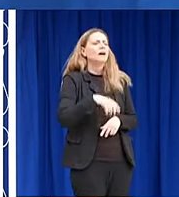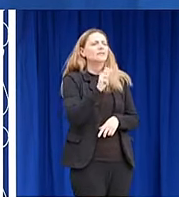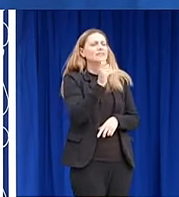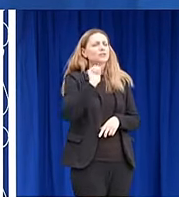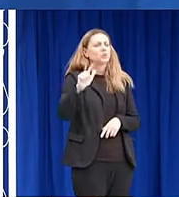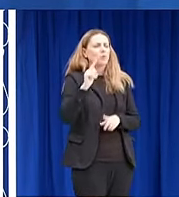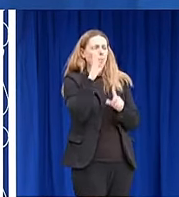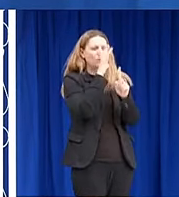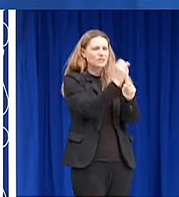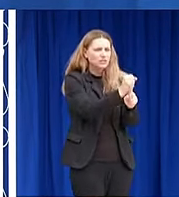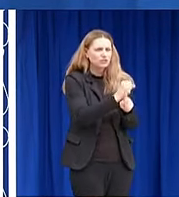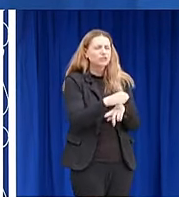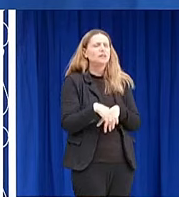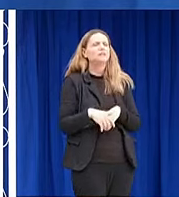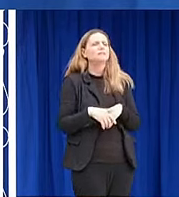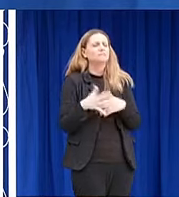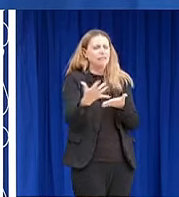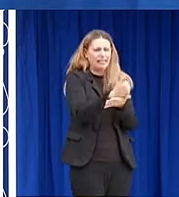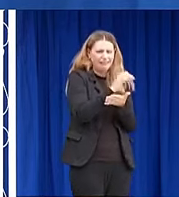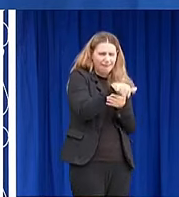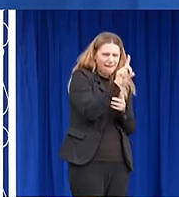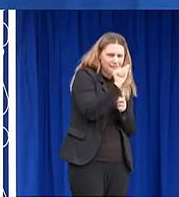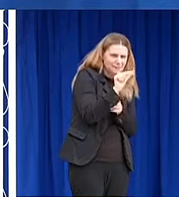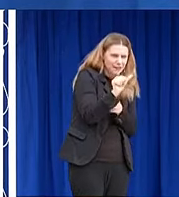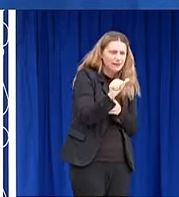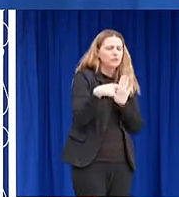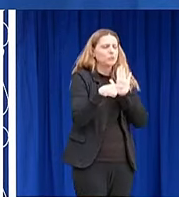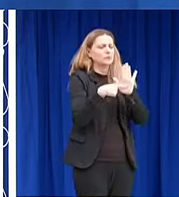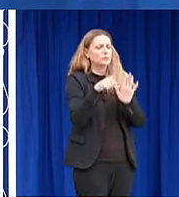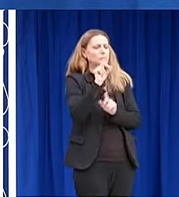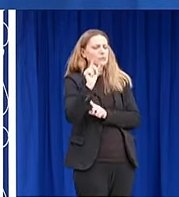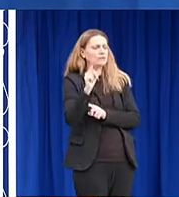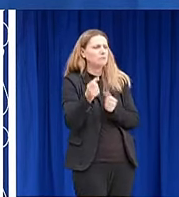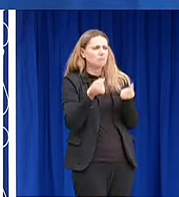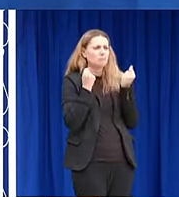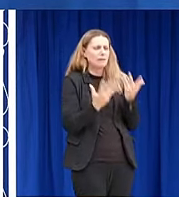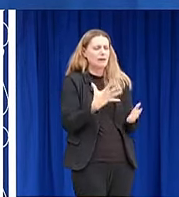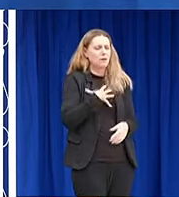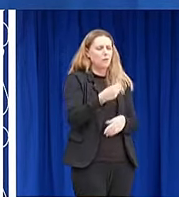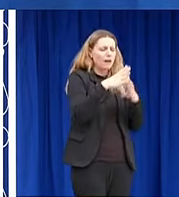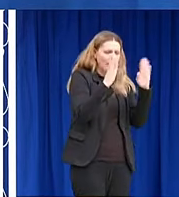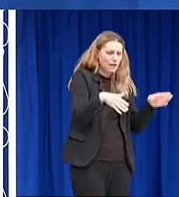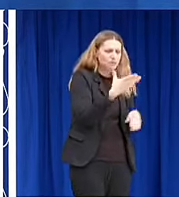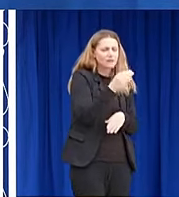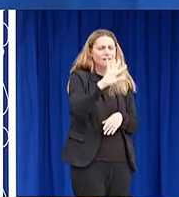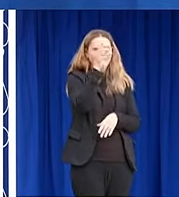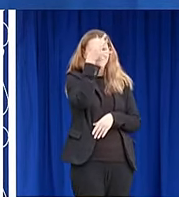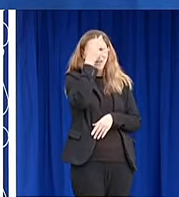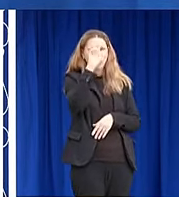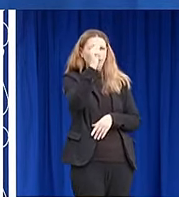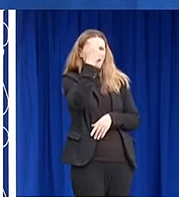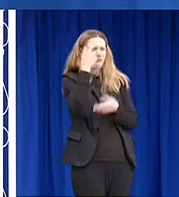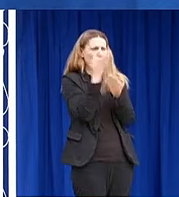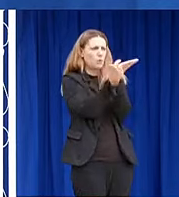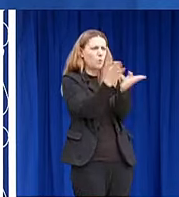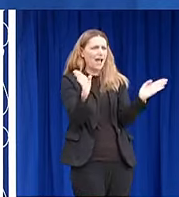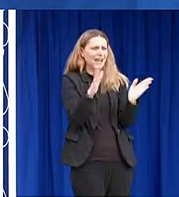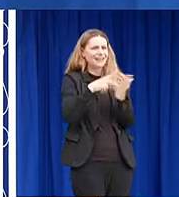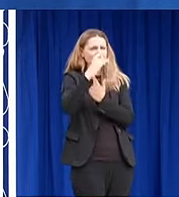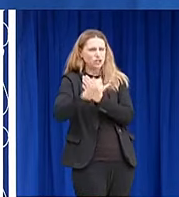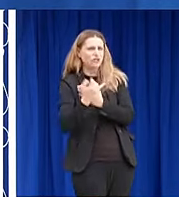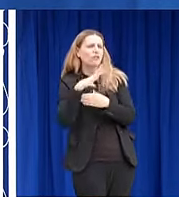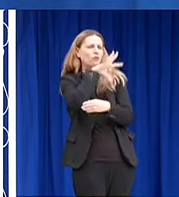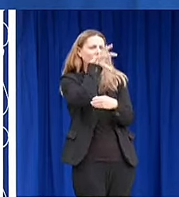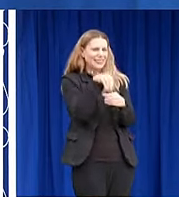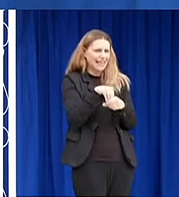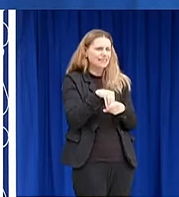identity data and has represented DoD on several White House and federal government-wide initiatives related to SOGI data collection